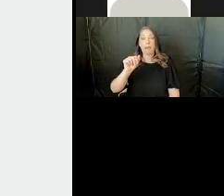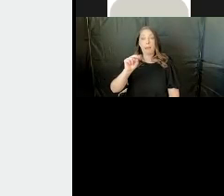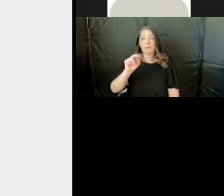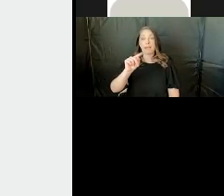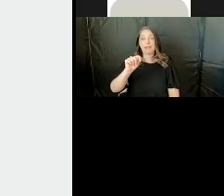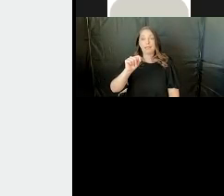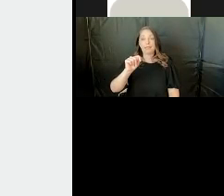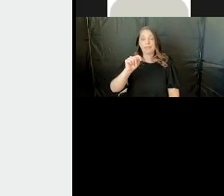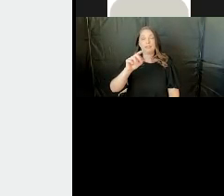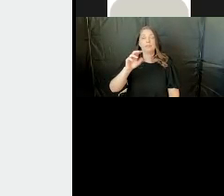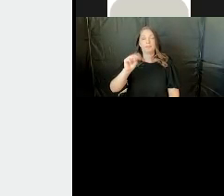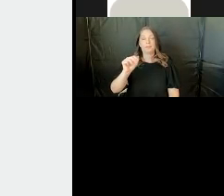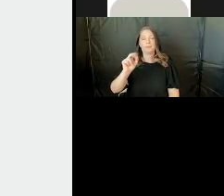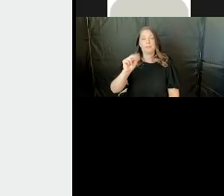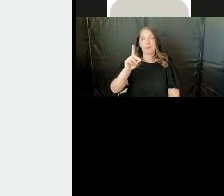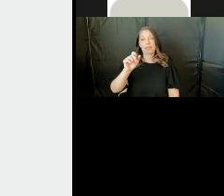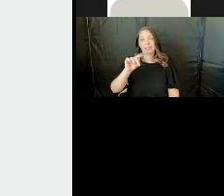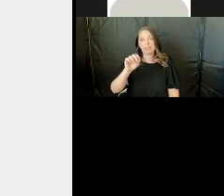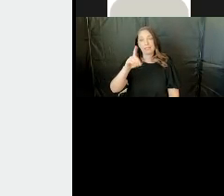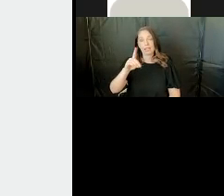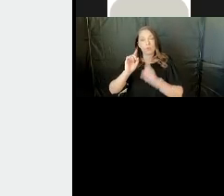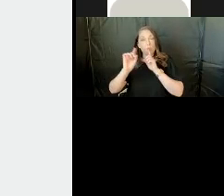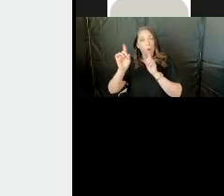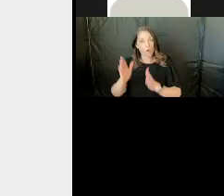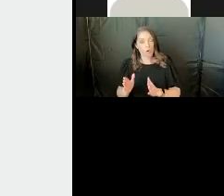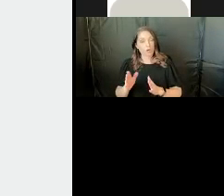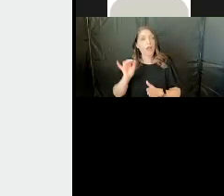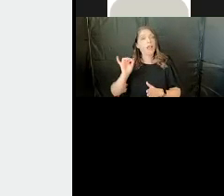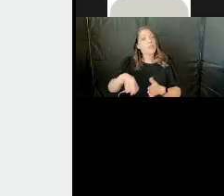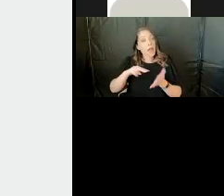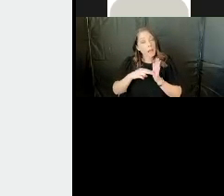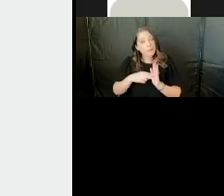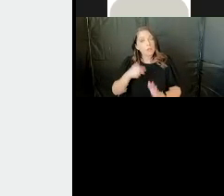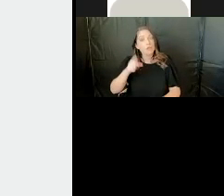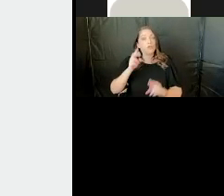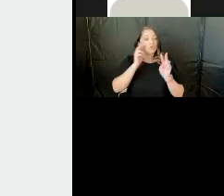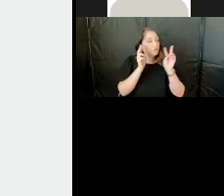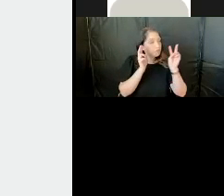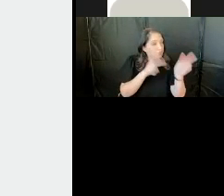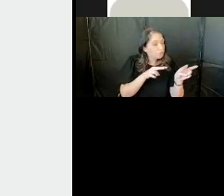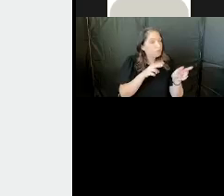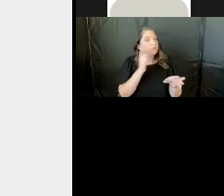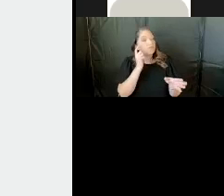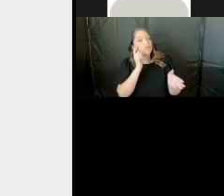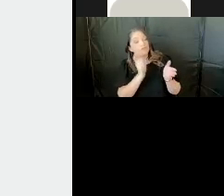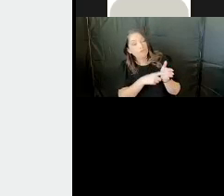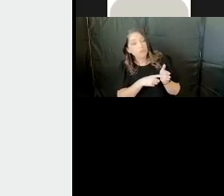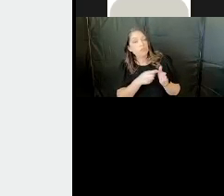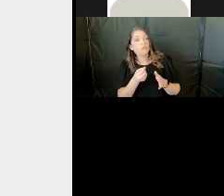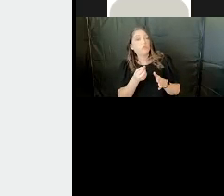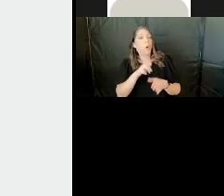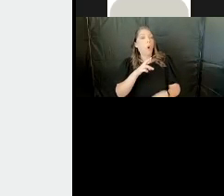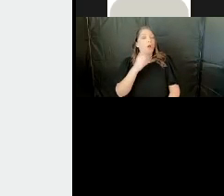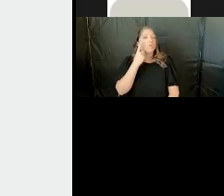And mandated reporters are persons who observe, have knowledge of, or reasonably suspect abuse in